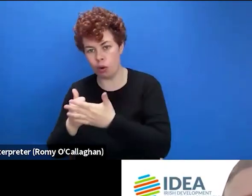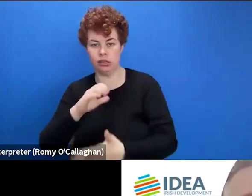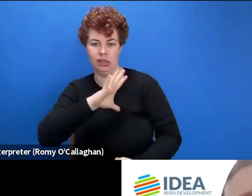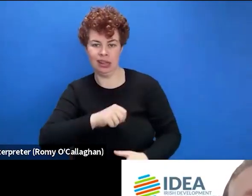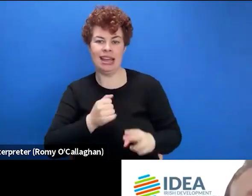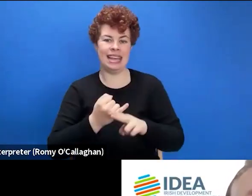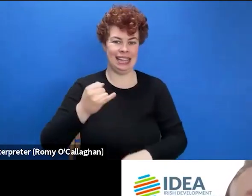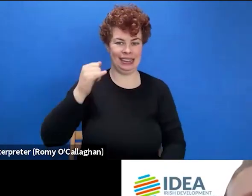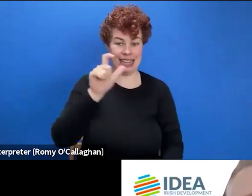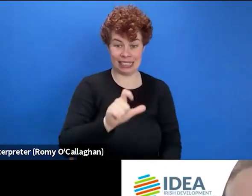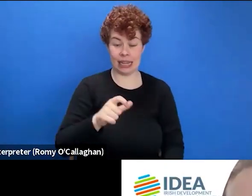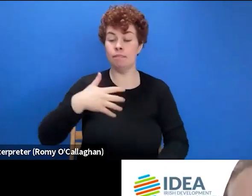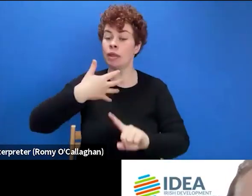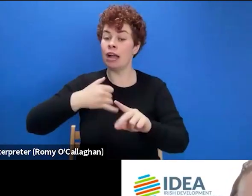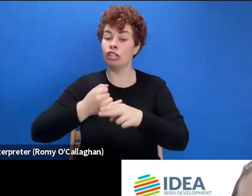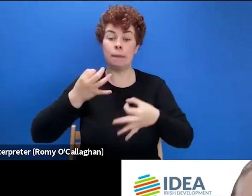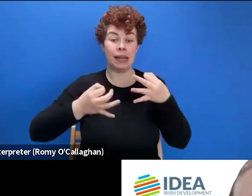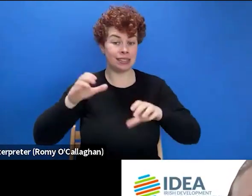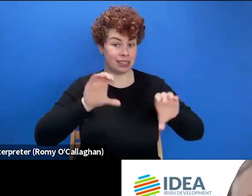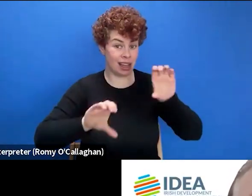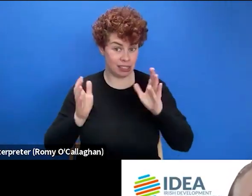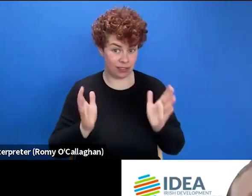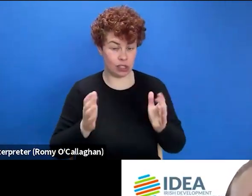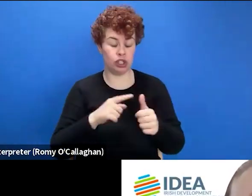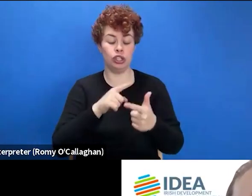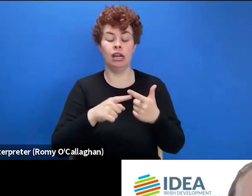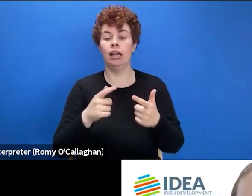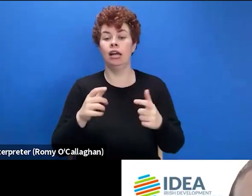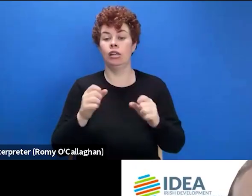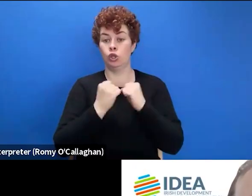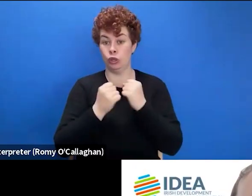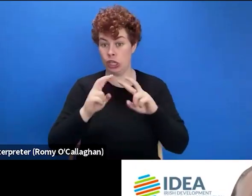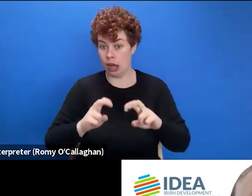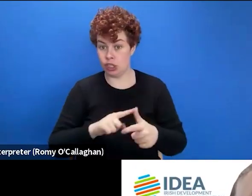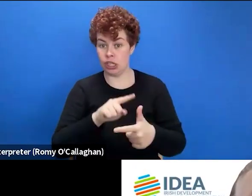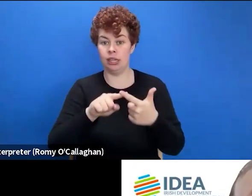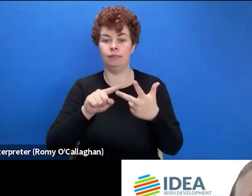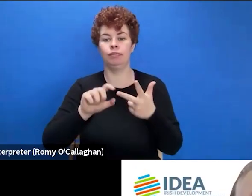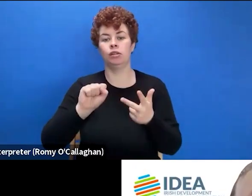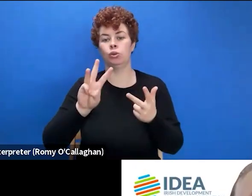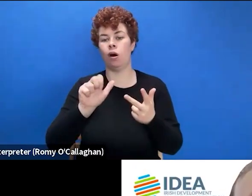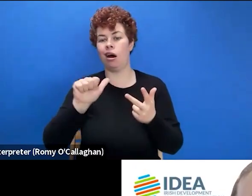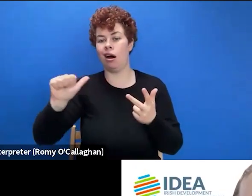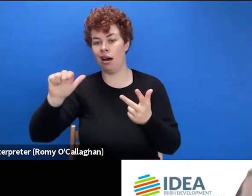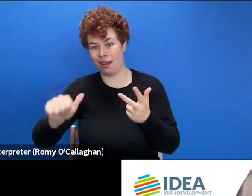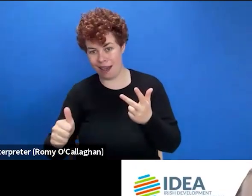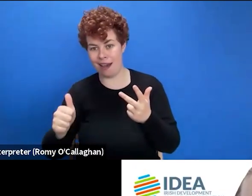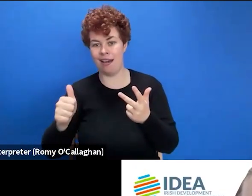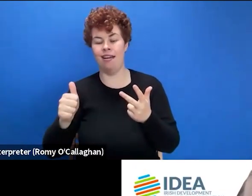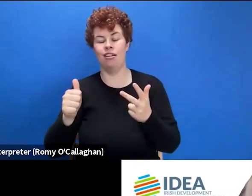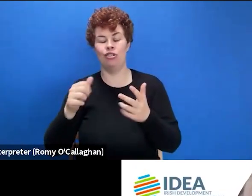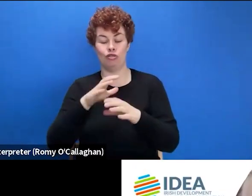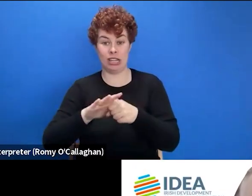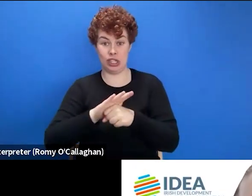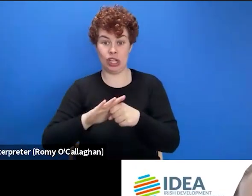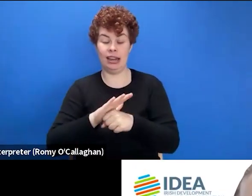Italy. She's a background in political science, sociology, and the Swana region. And before joining BNC, she